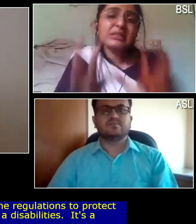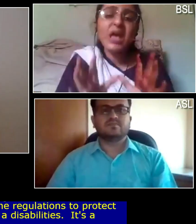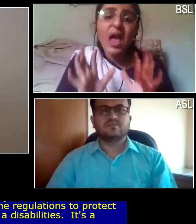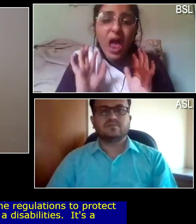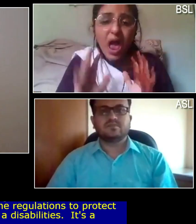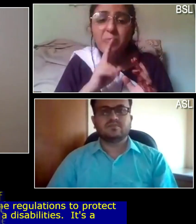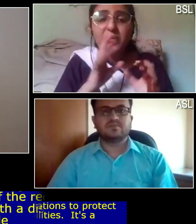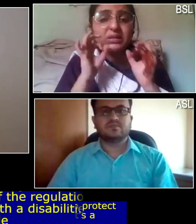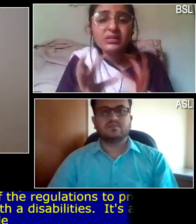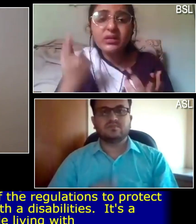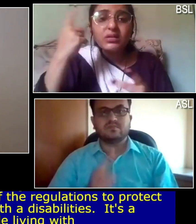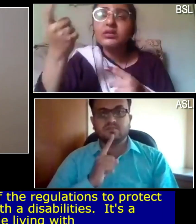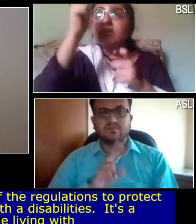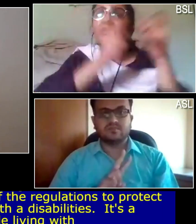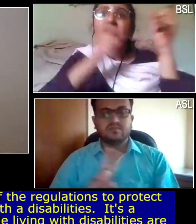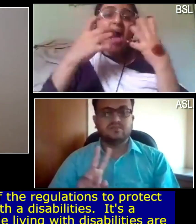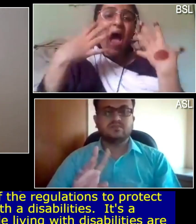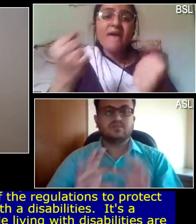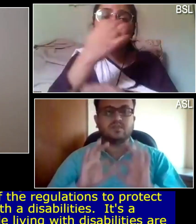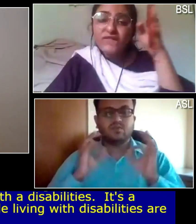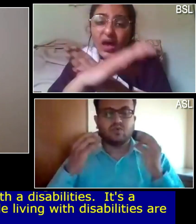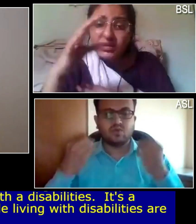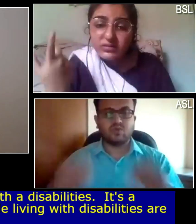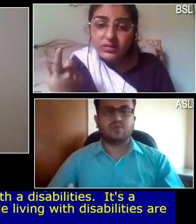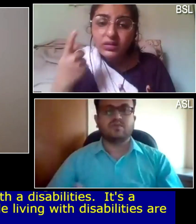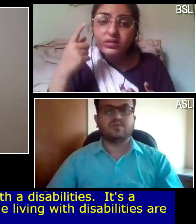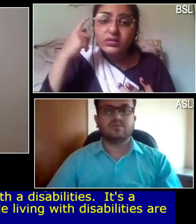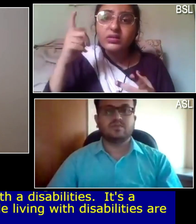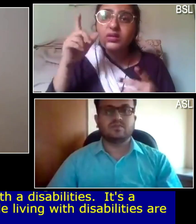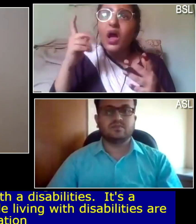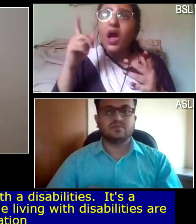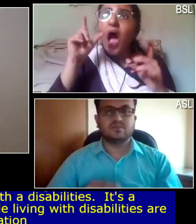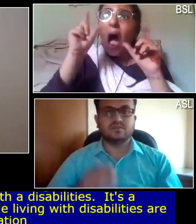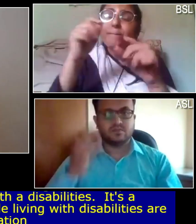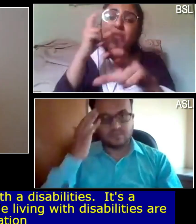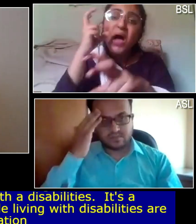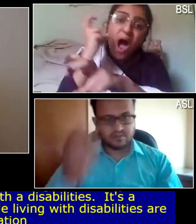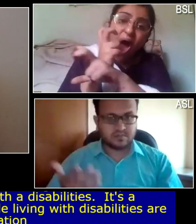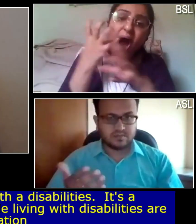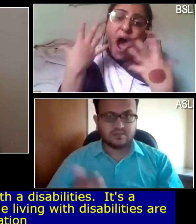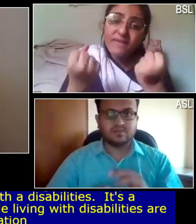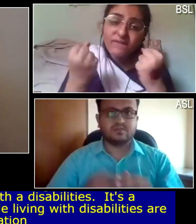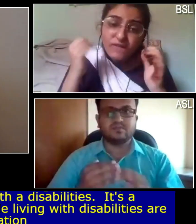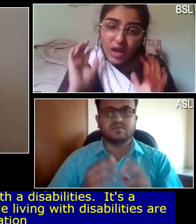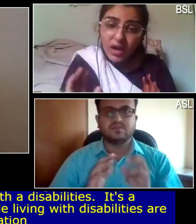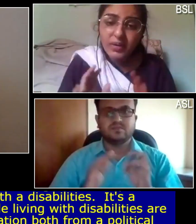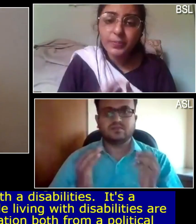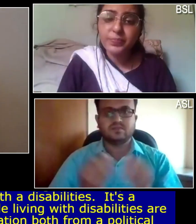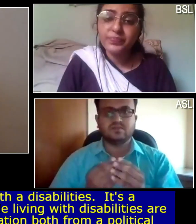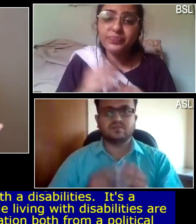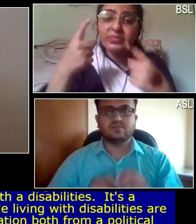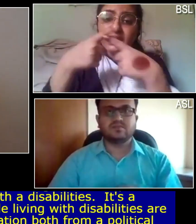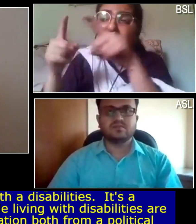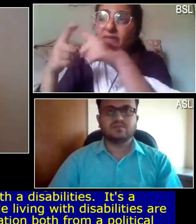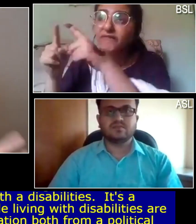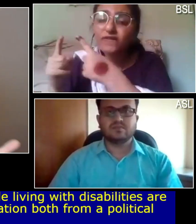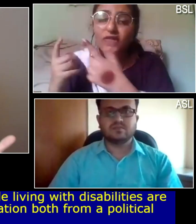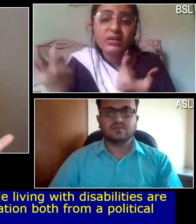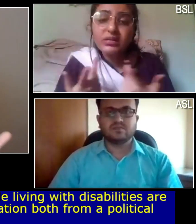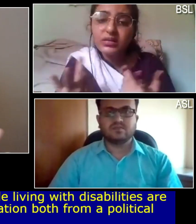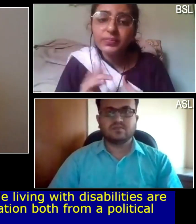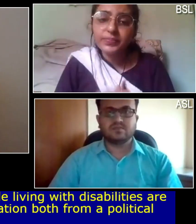disabilities are more at risk than the general population, both from a political perspective, where, for example, in the state